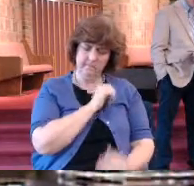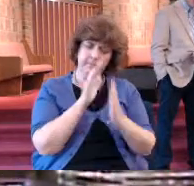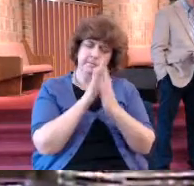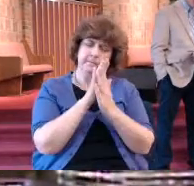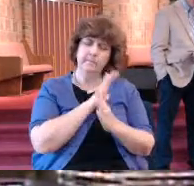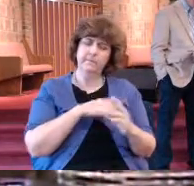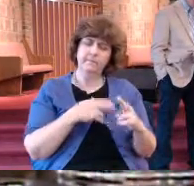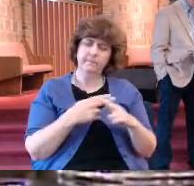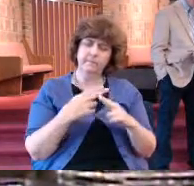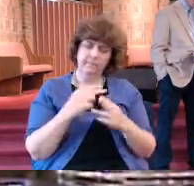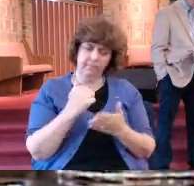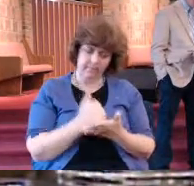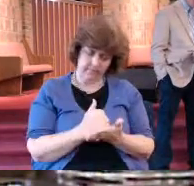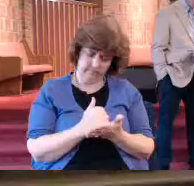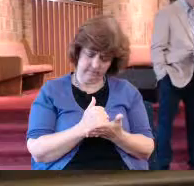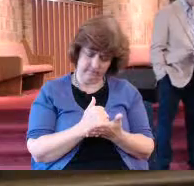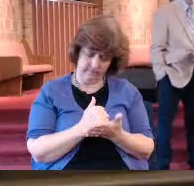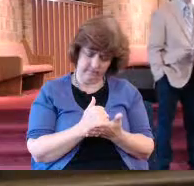name. Amen.